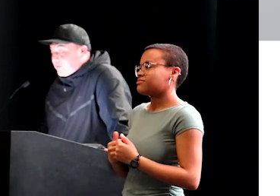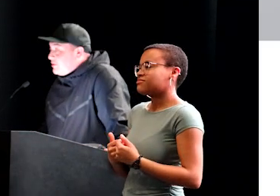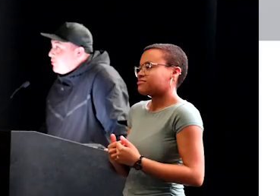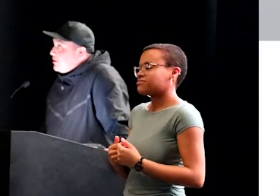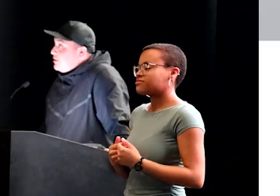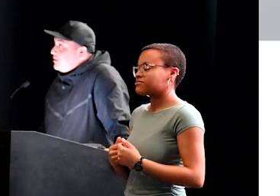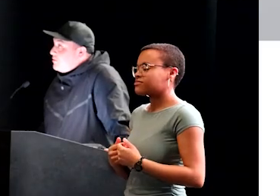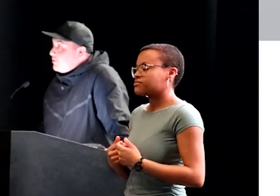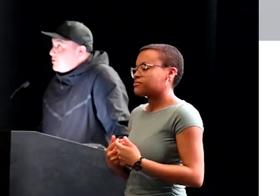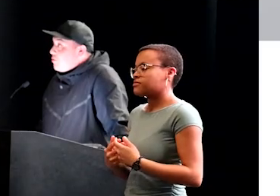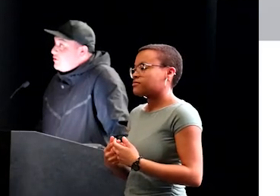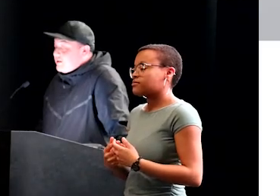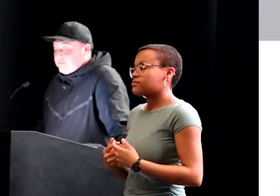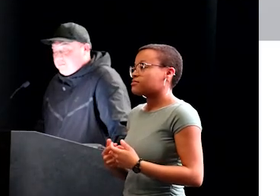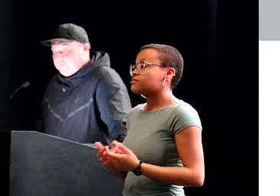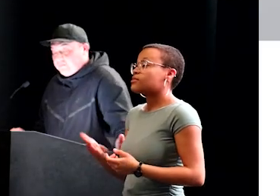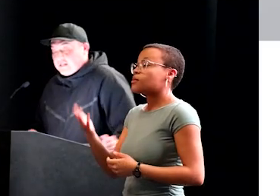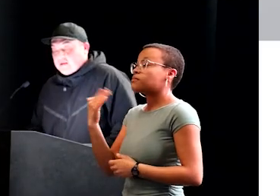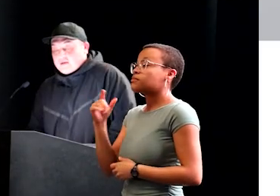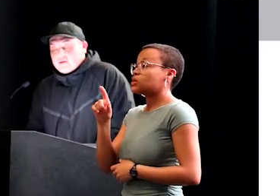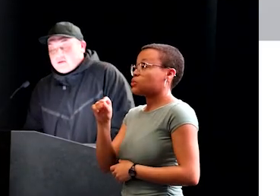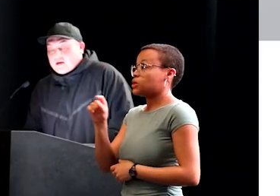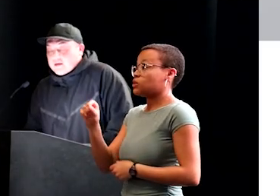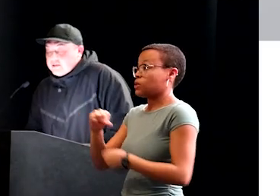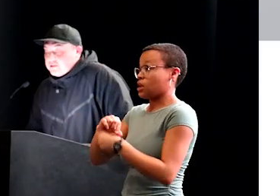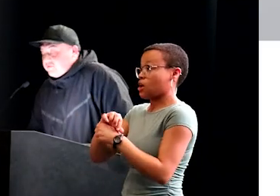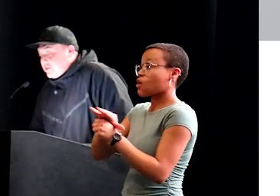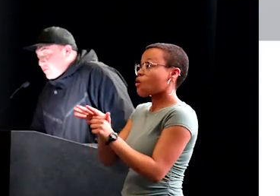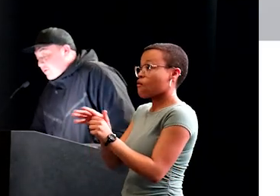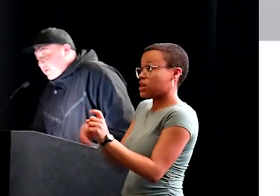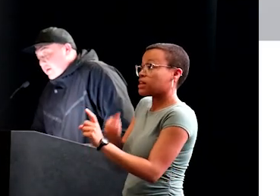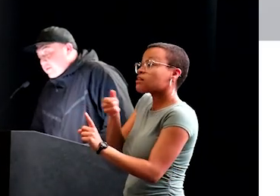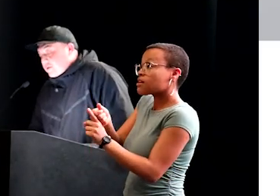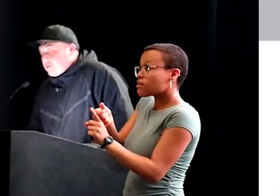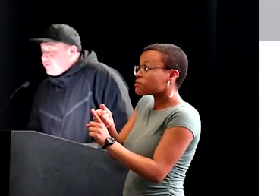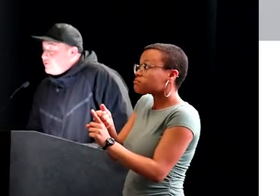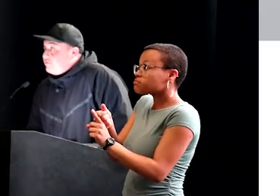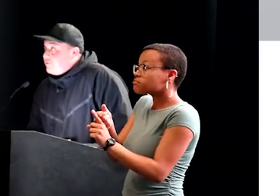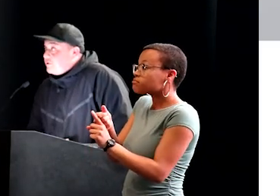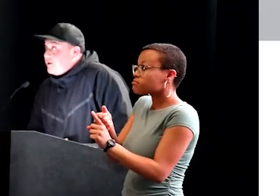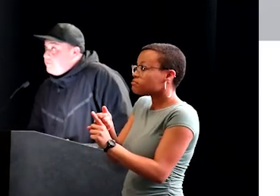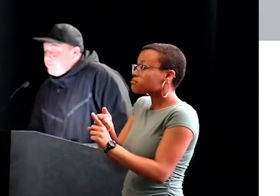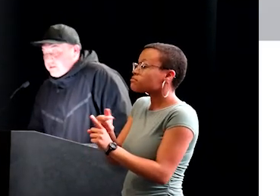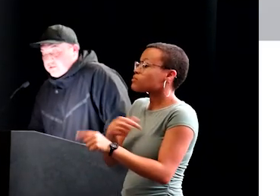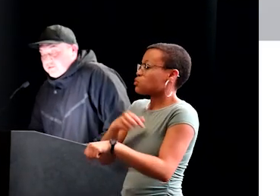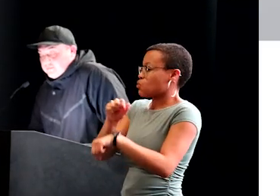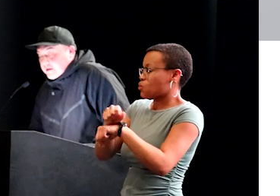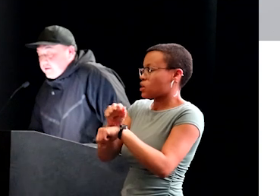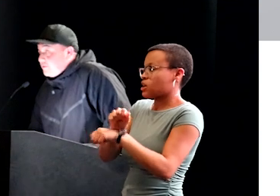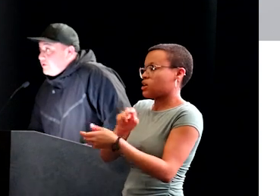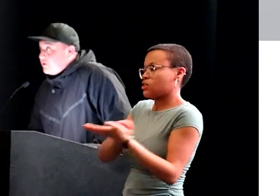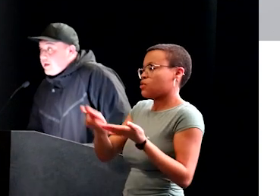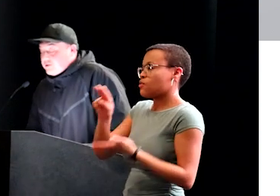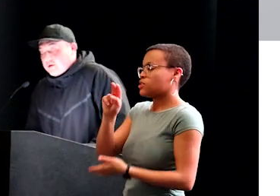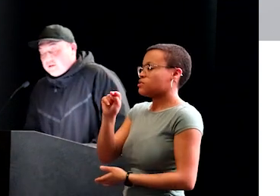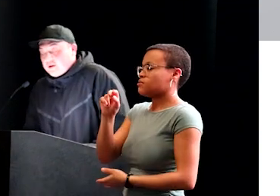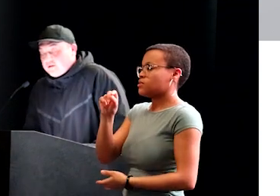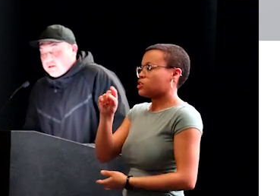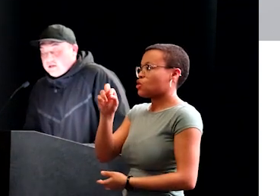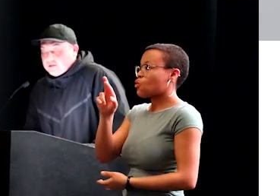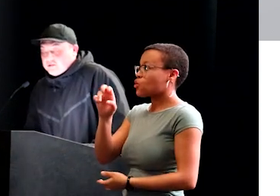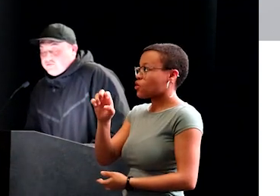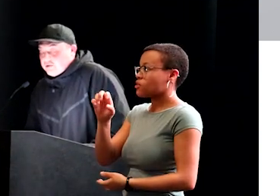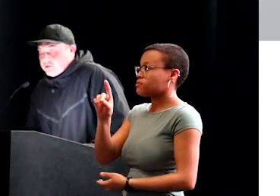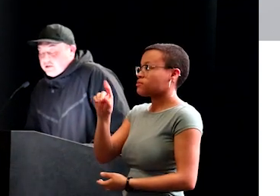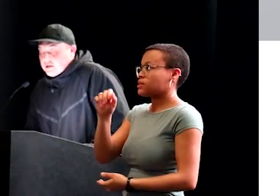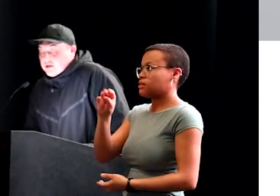In 2020, when COVID hit, I had just finished working at the University of Notre Dame. I just had a 3-year contract there, and I